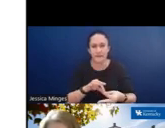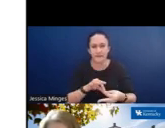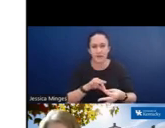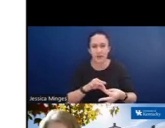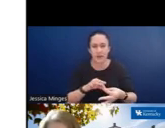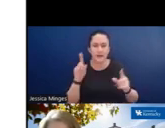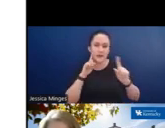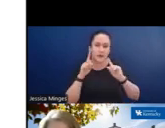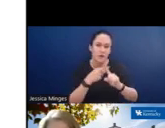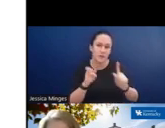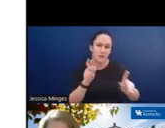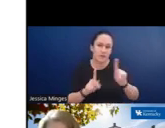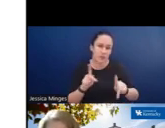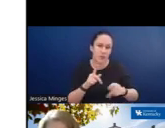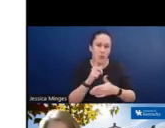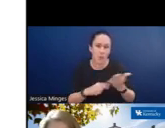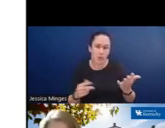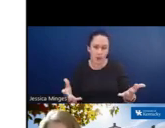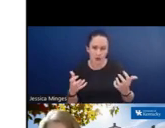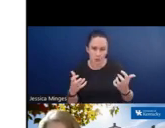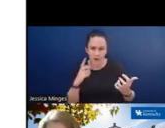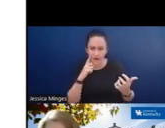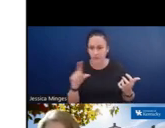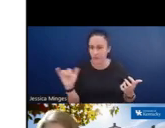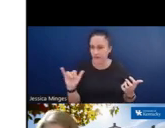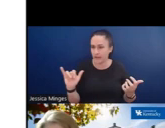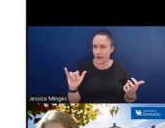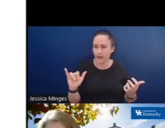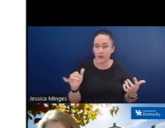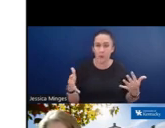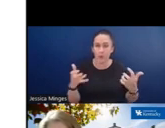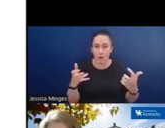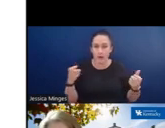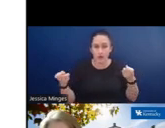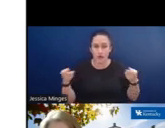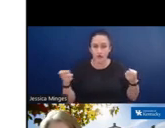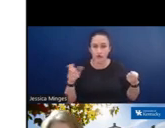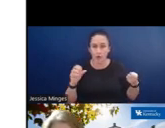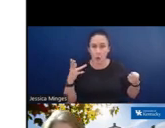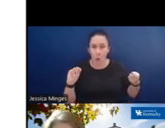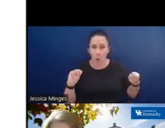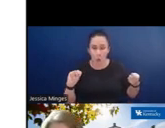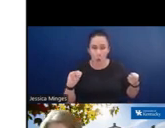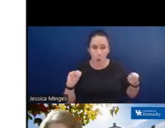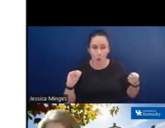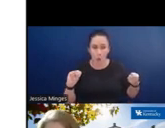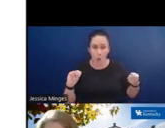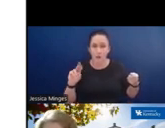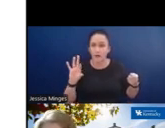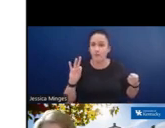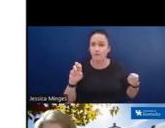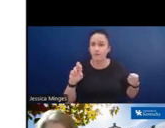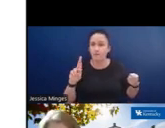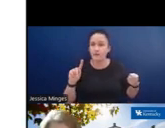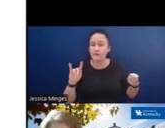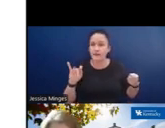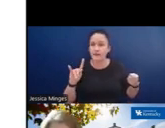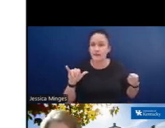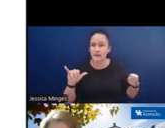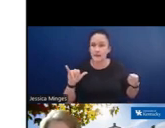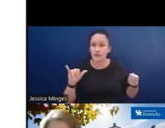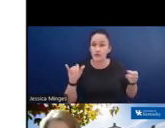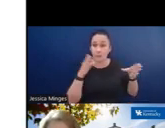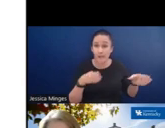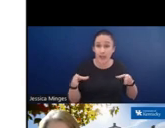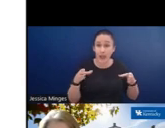from folks of what they would like in terms of wanting to control their own fertility to either plan or prevent a